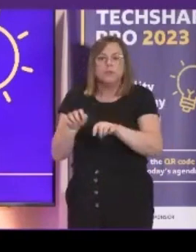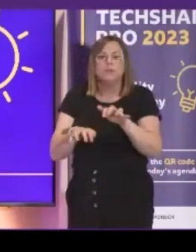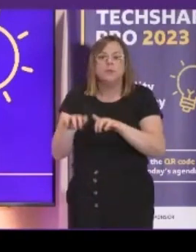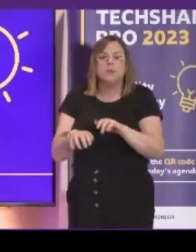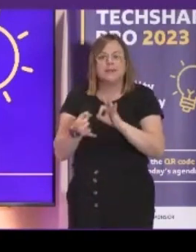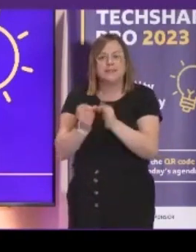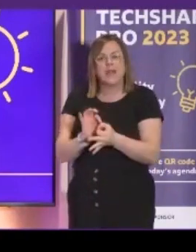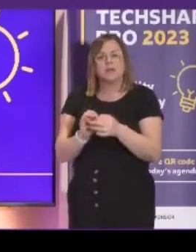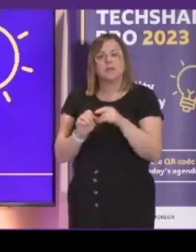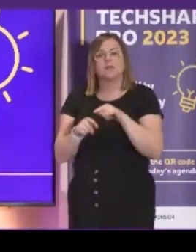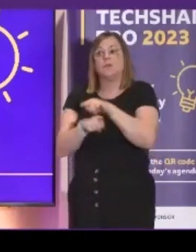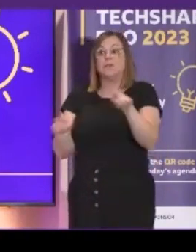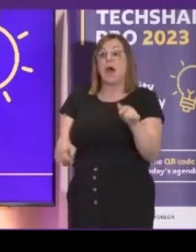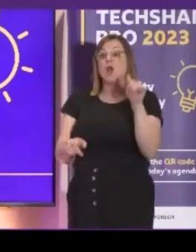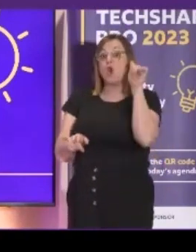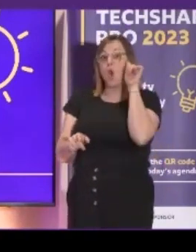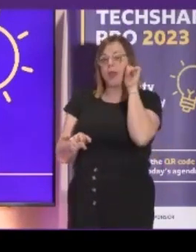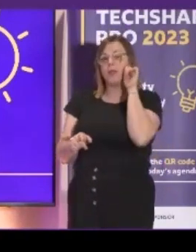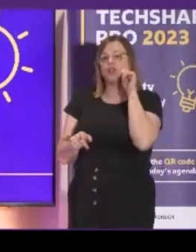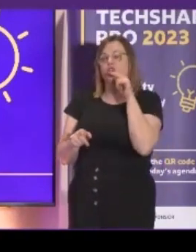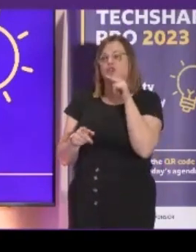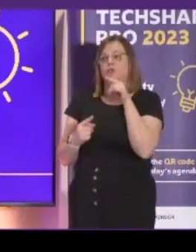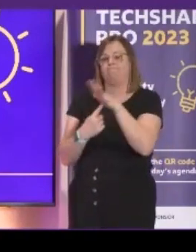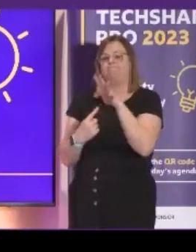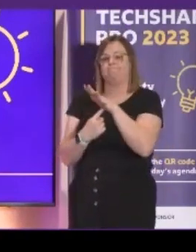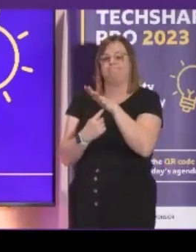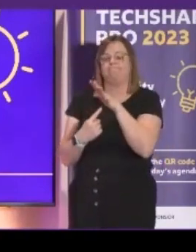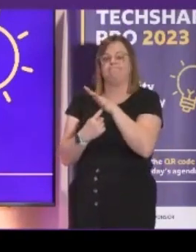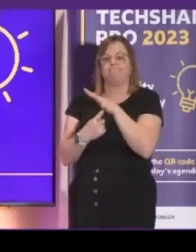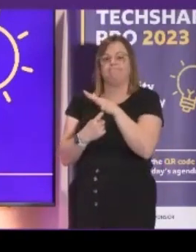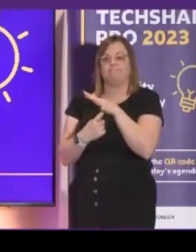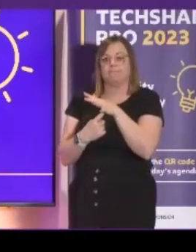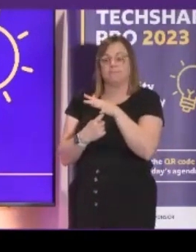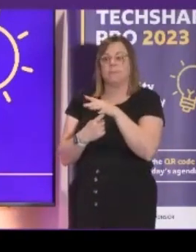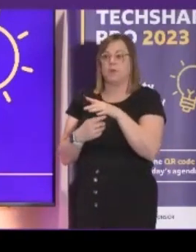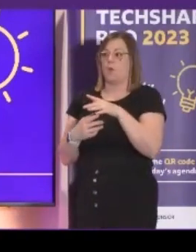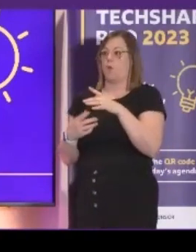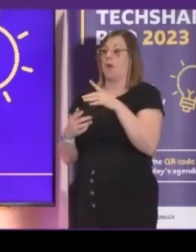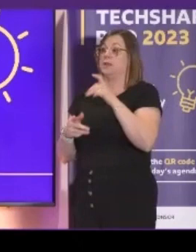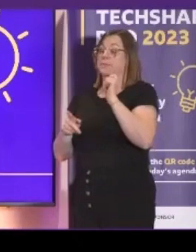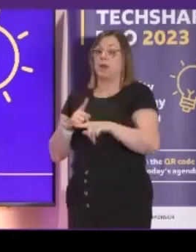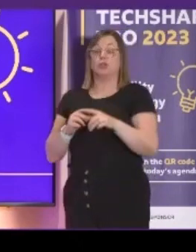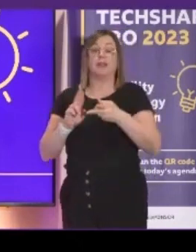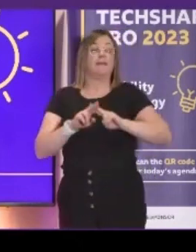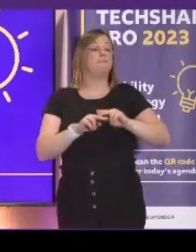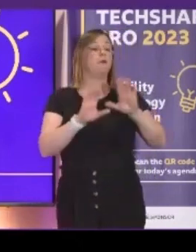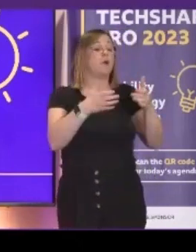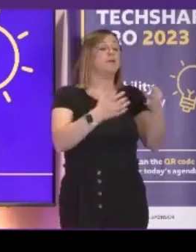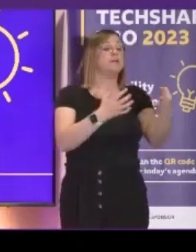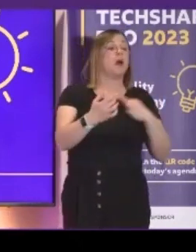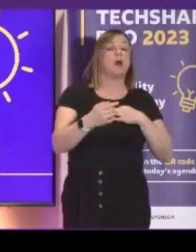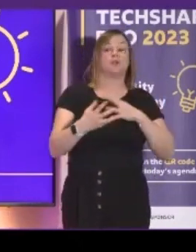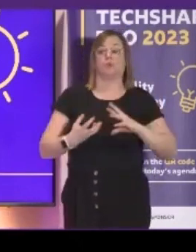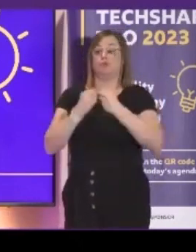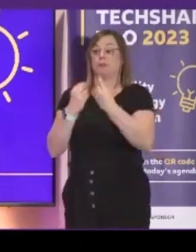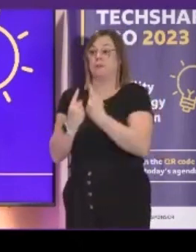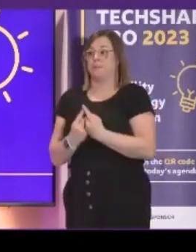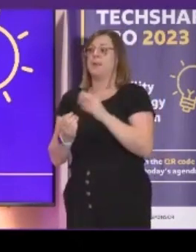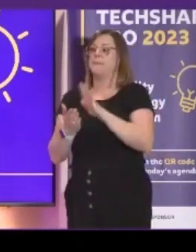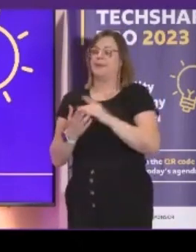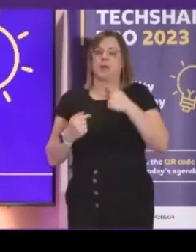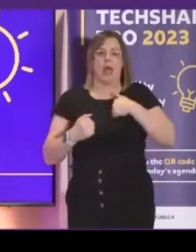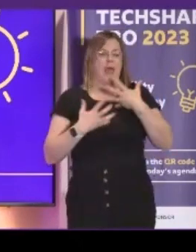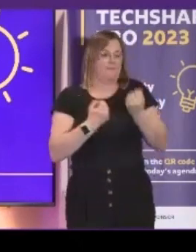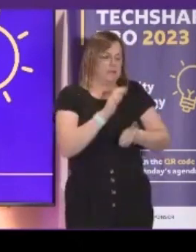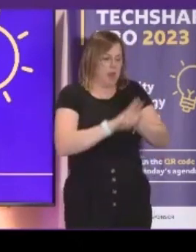type of knowledge that lets a buying organisation know what you bring to the table and the values you hold. So